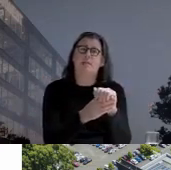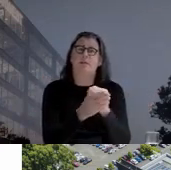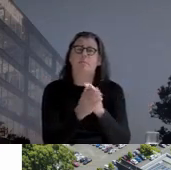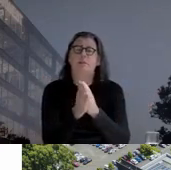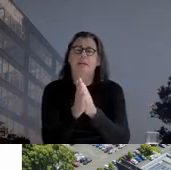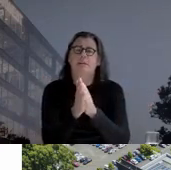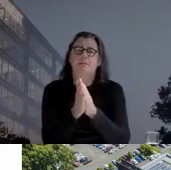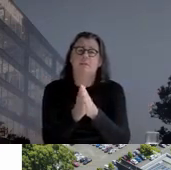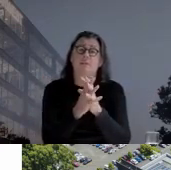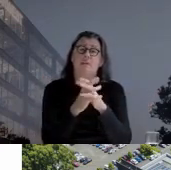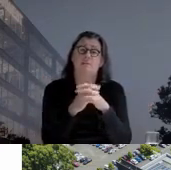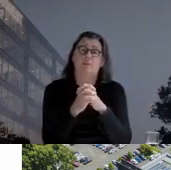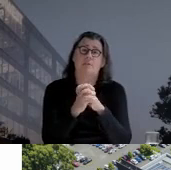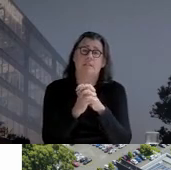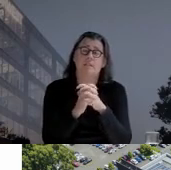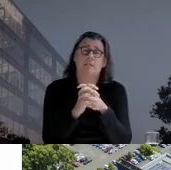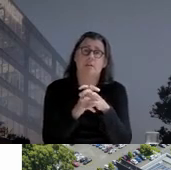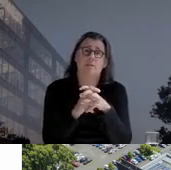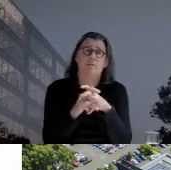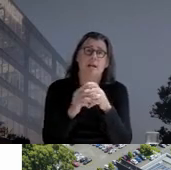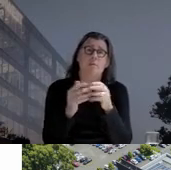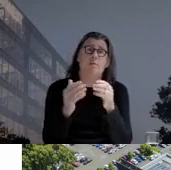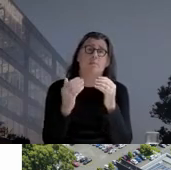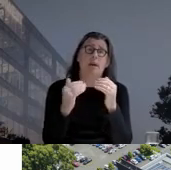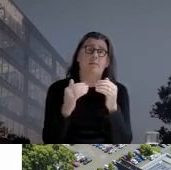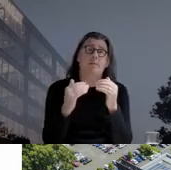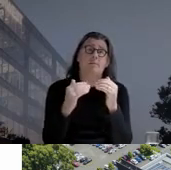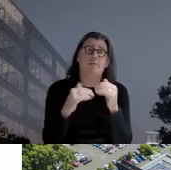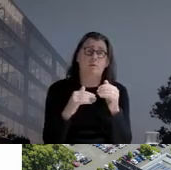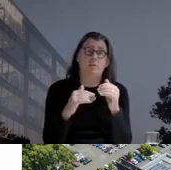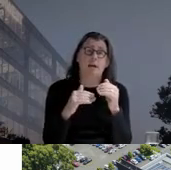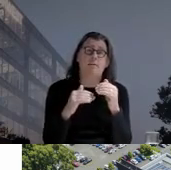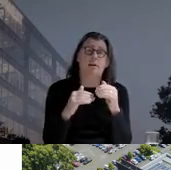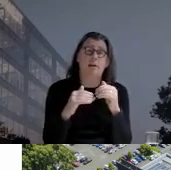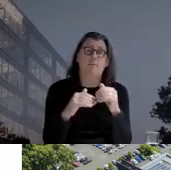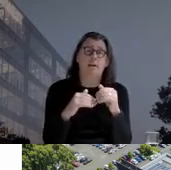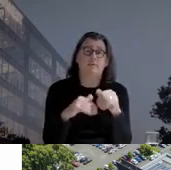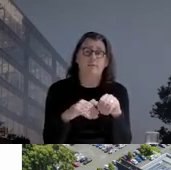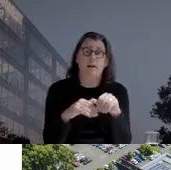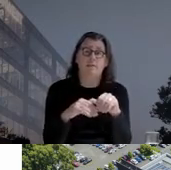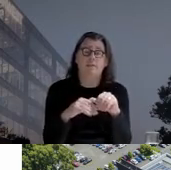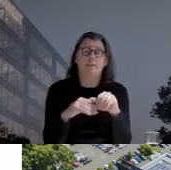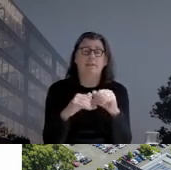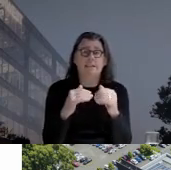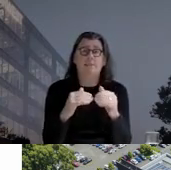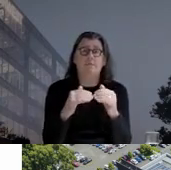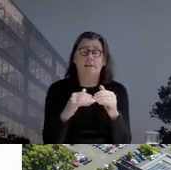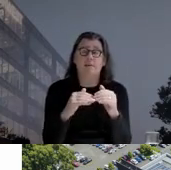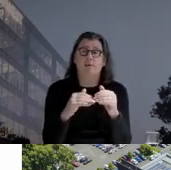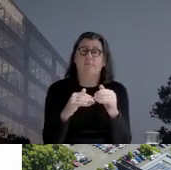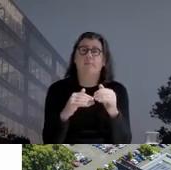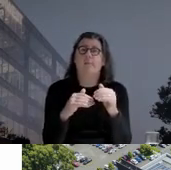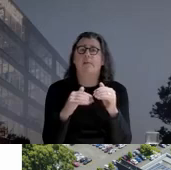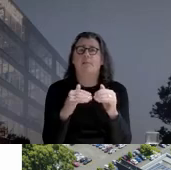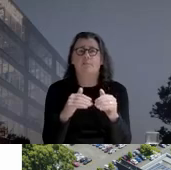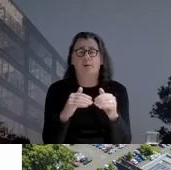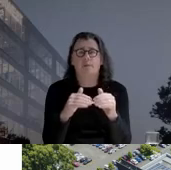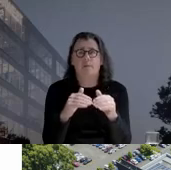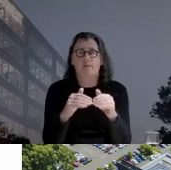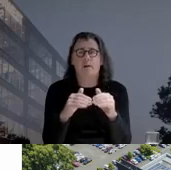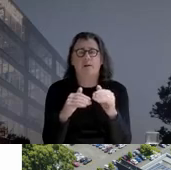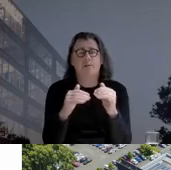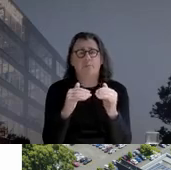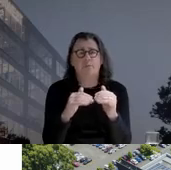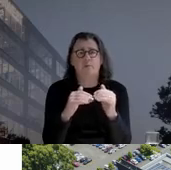for the aluminium, we get to 362. So now we're better than 4-star and on our way to 5. That's really good.